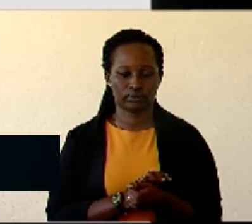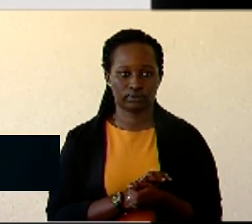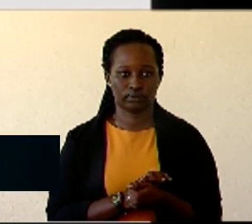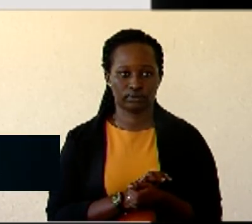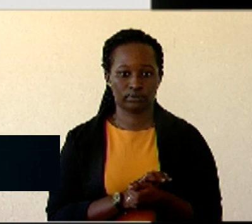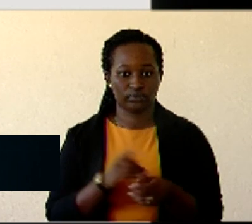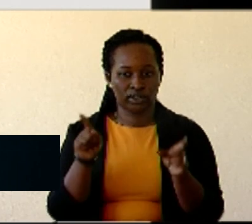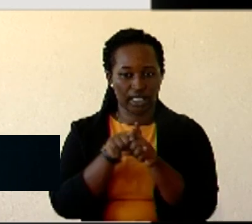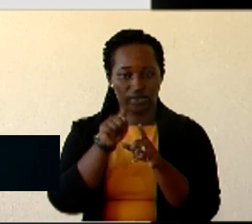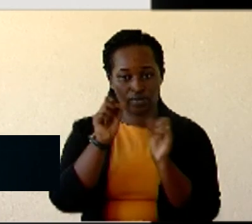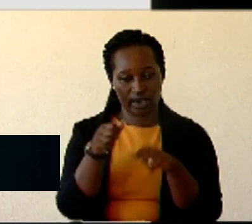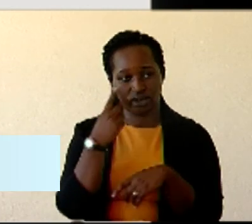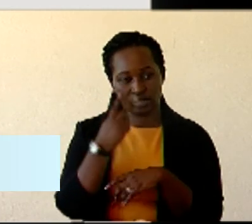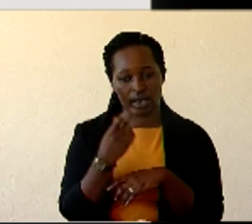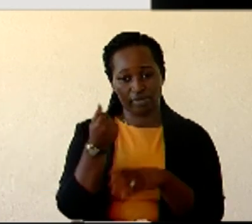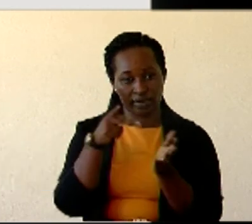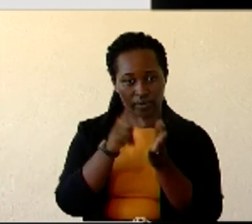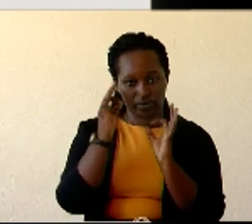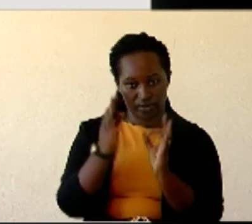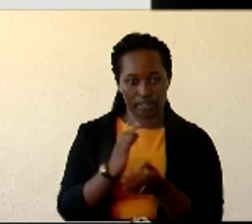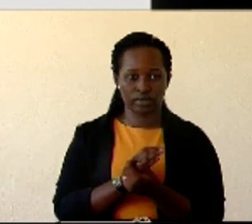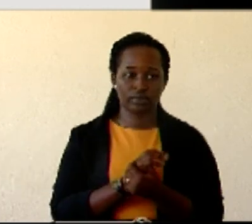As you can see, price of the